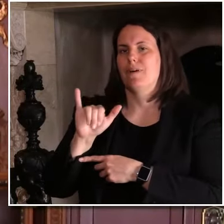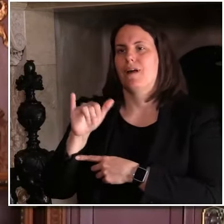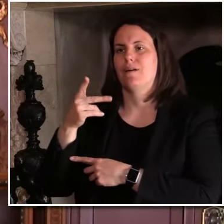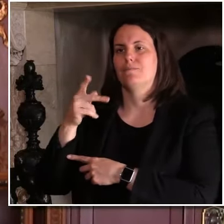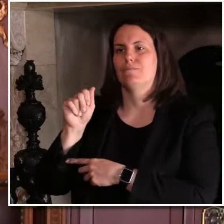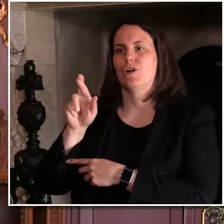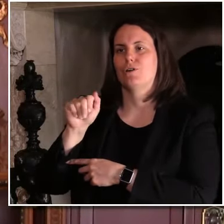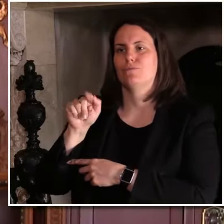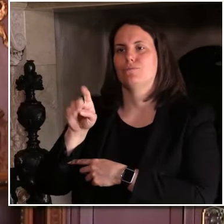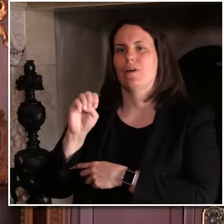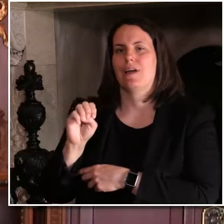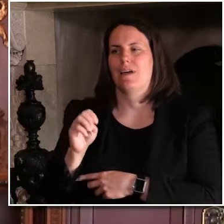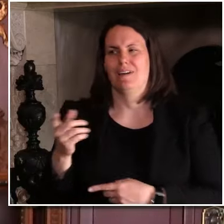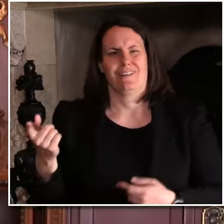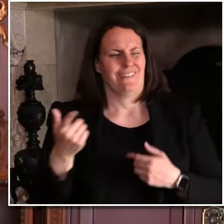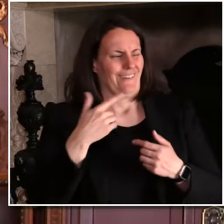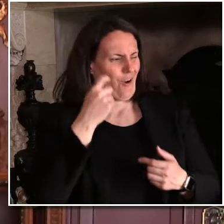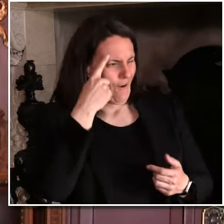parade.